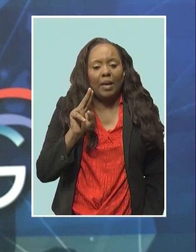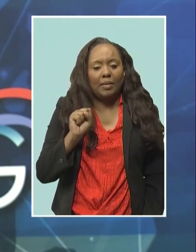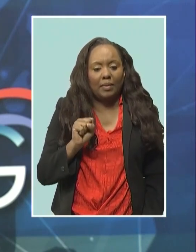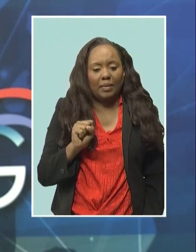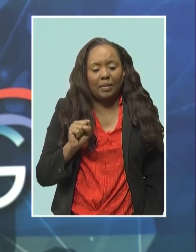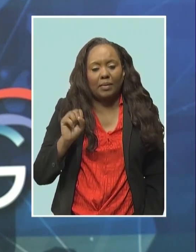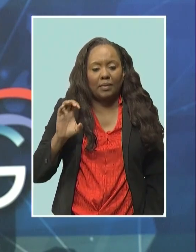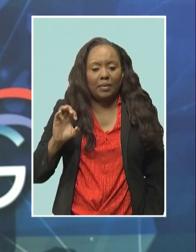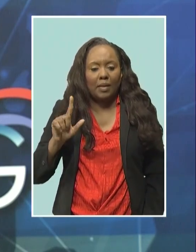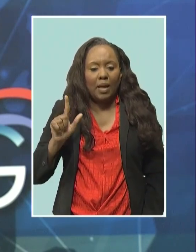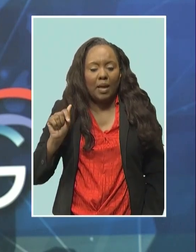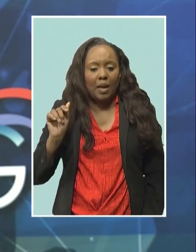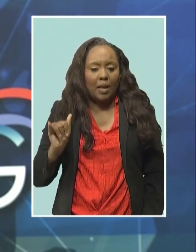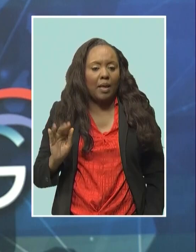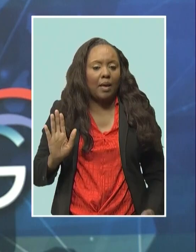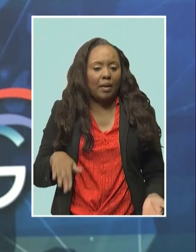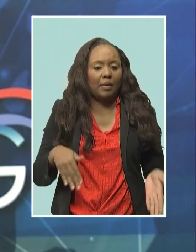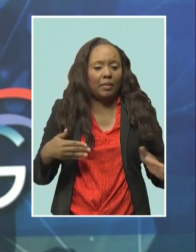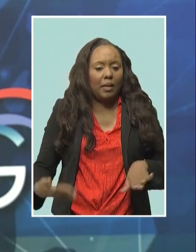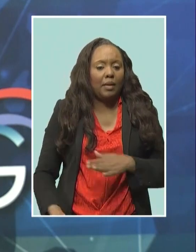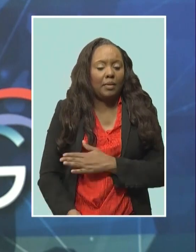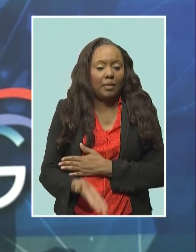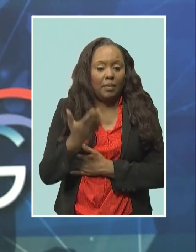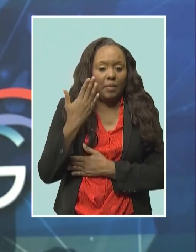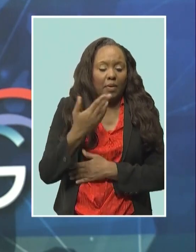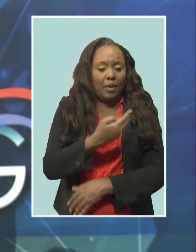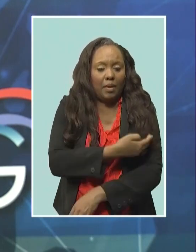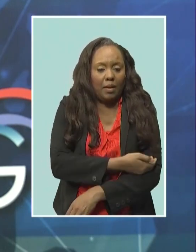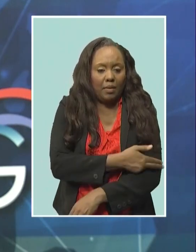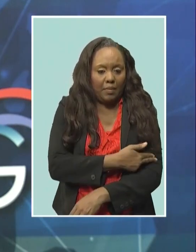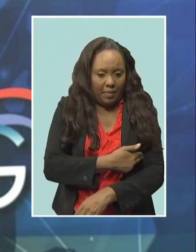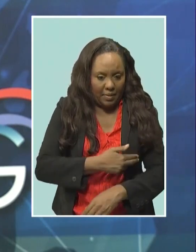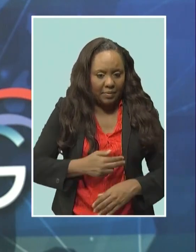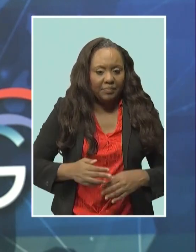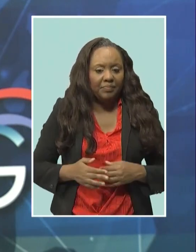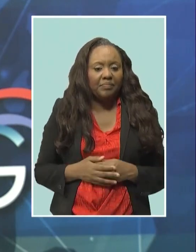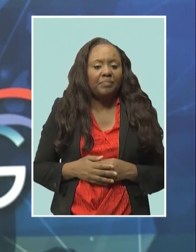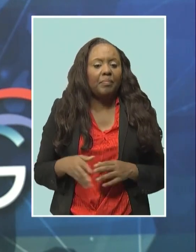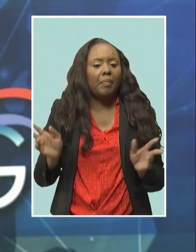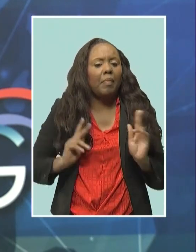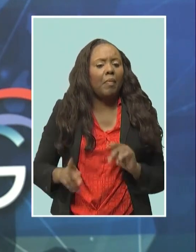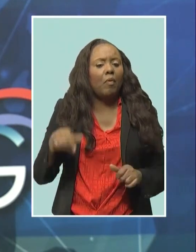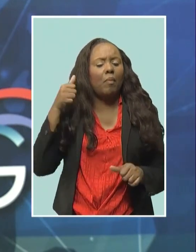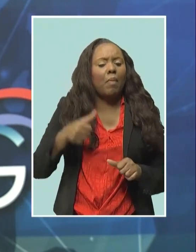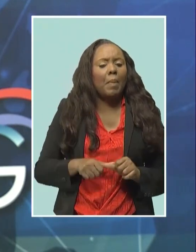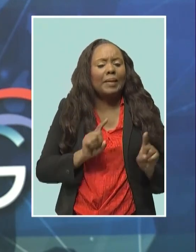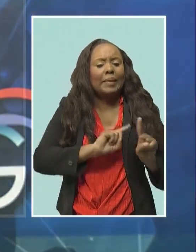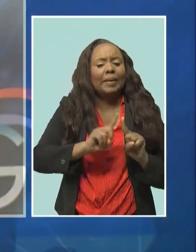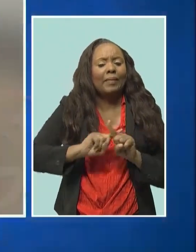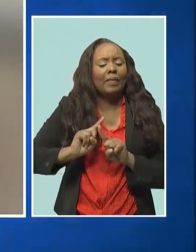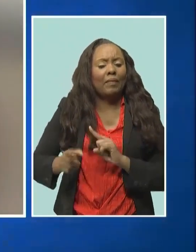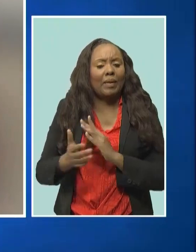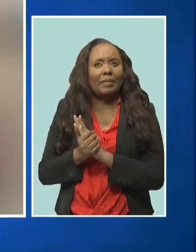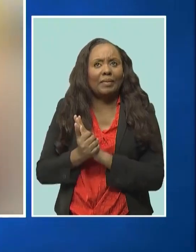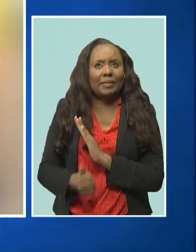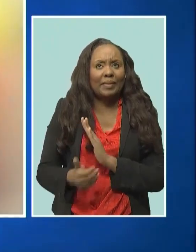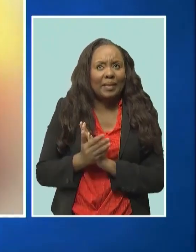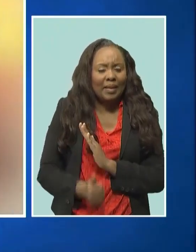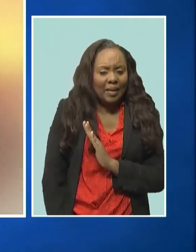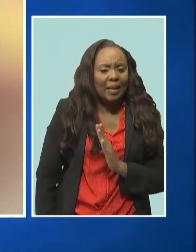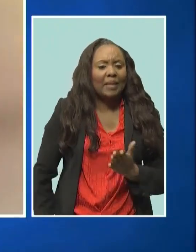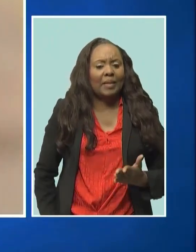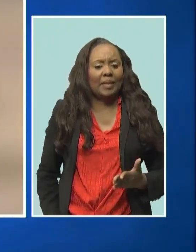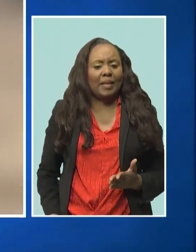greats. Winston Carlisle Yearwood, affectionately known as young Cassius Clay, died this morning in hospital. He's